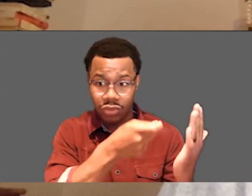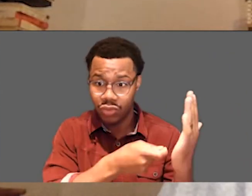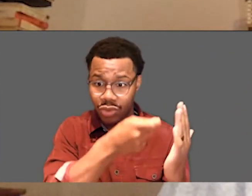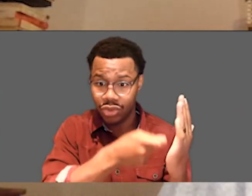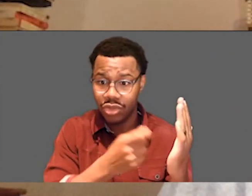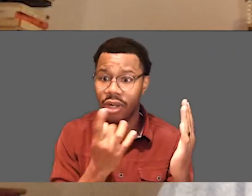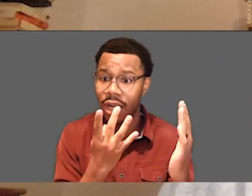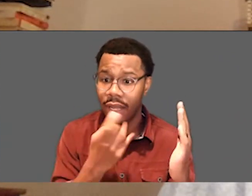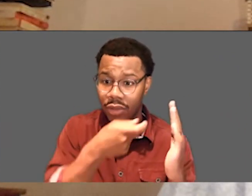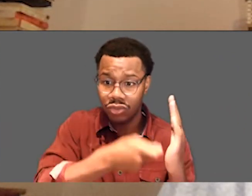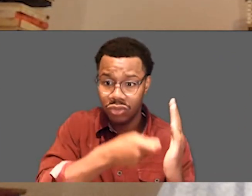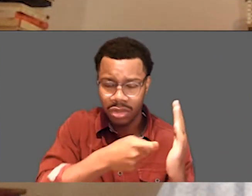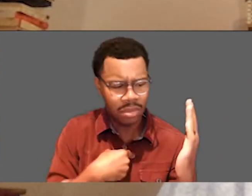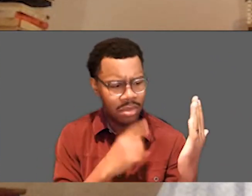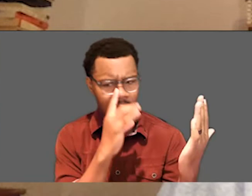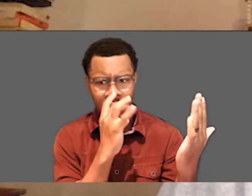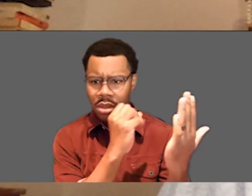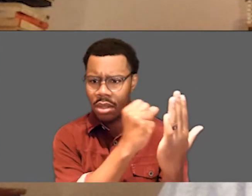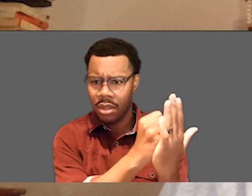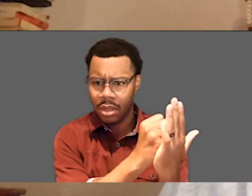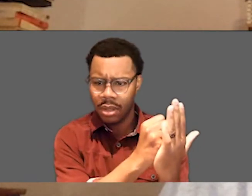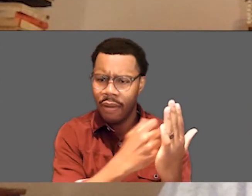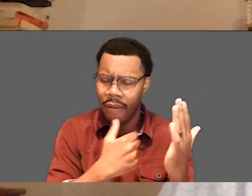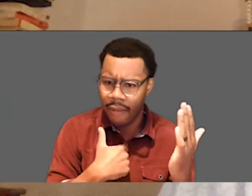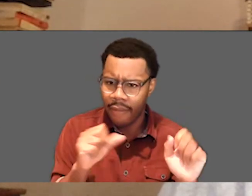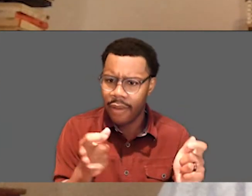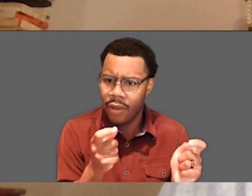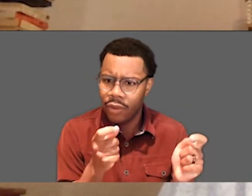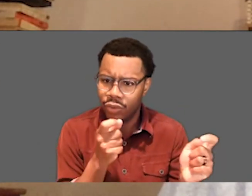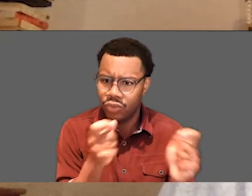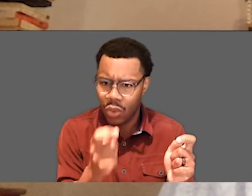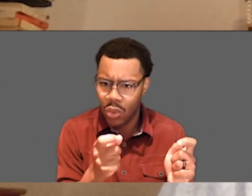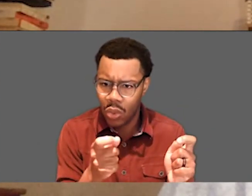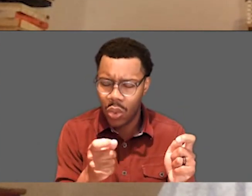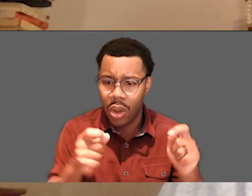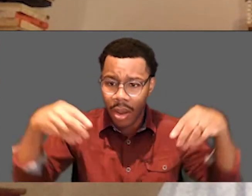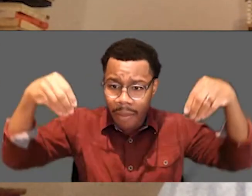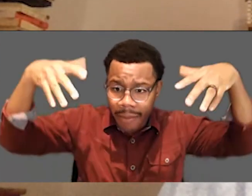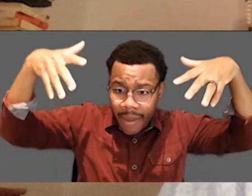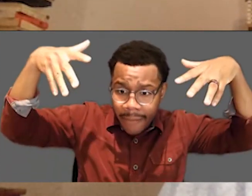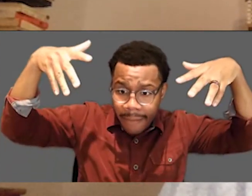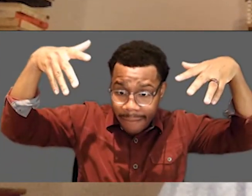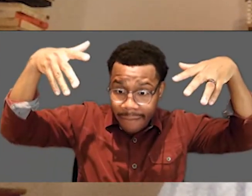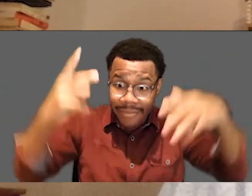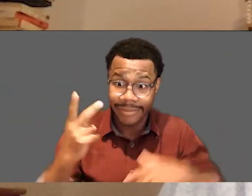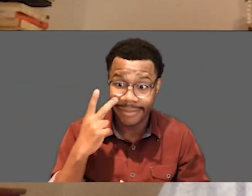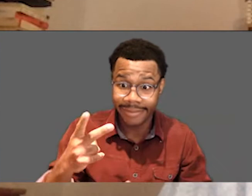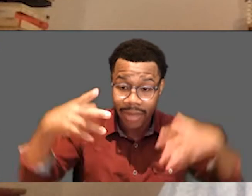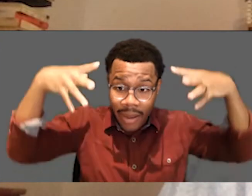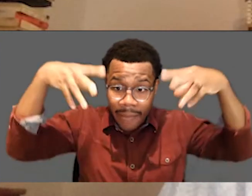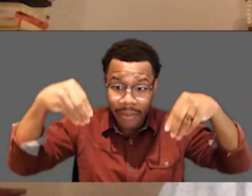I had over what could or could not be seen. My reflection there in the window glass, studying itself and